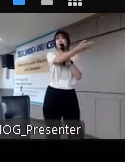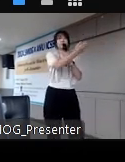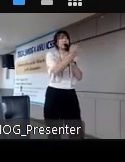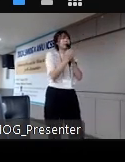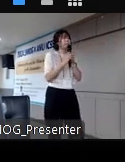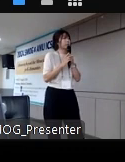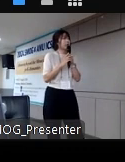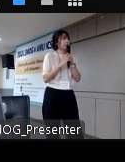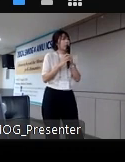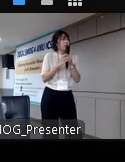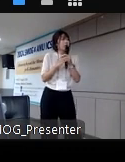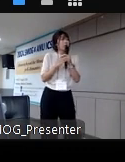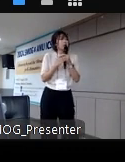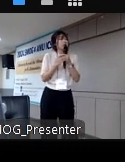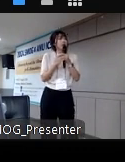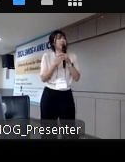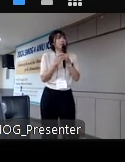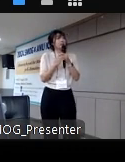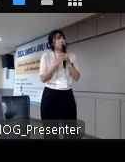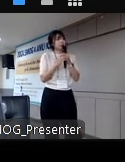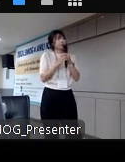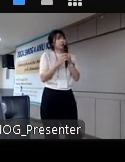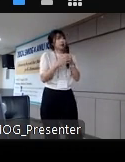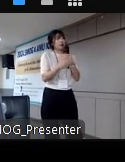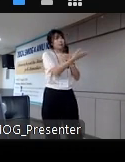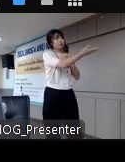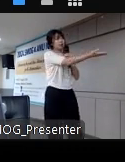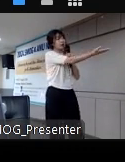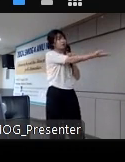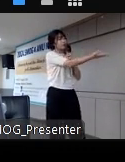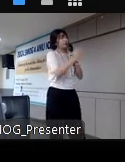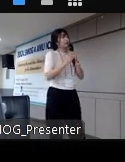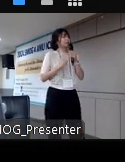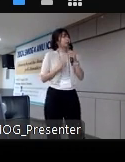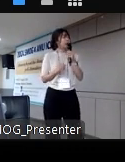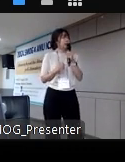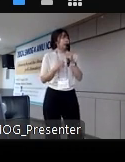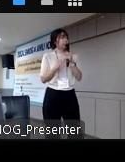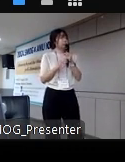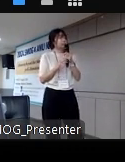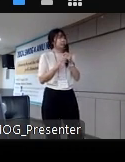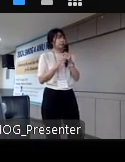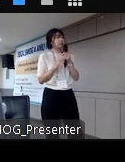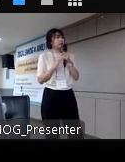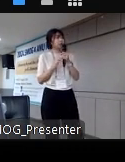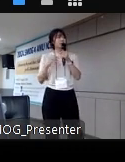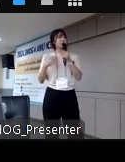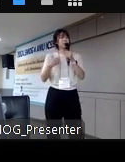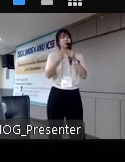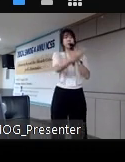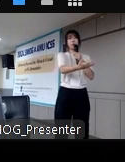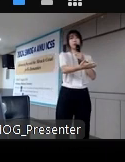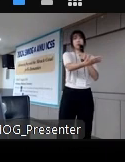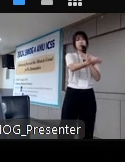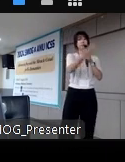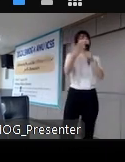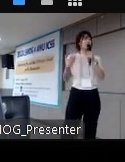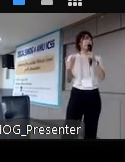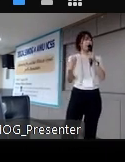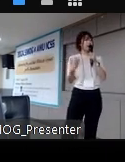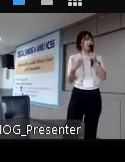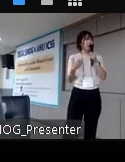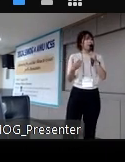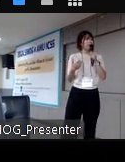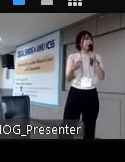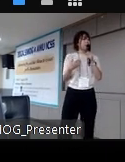of the verb. On the other hand, push, if we have other examples in 6, Jin could push Sol, who could push him